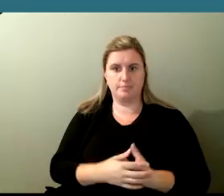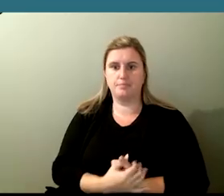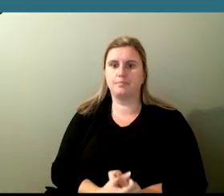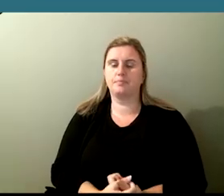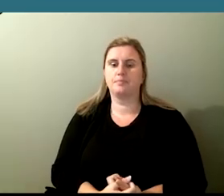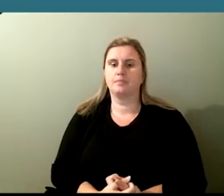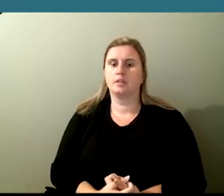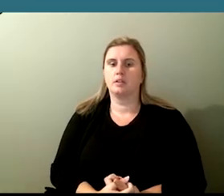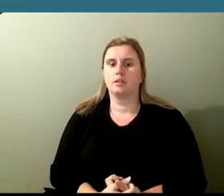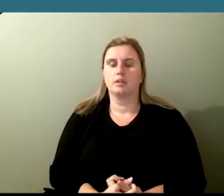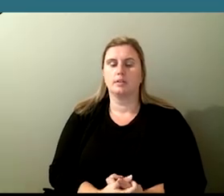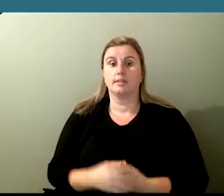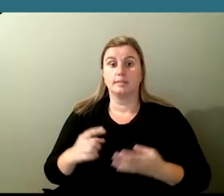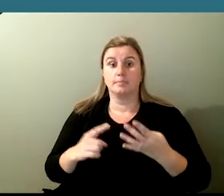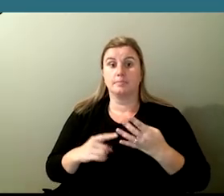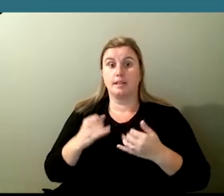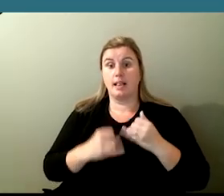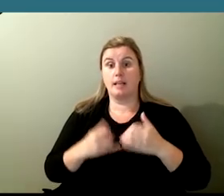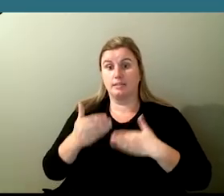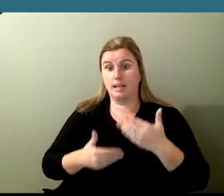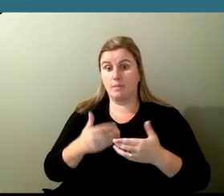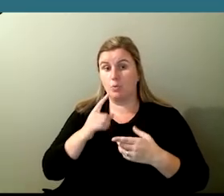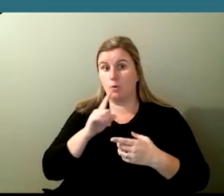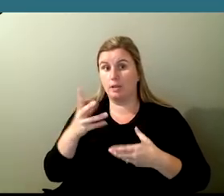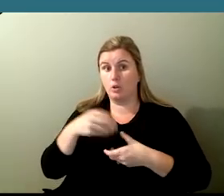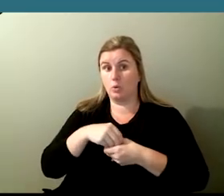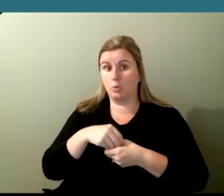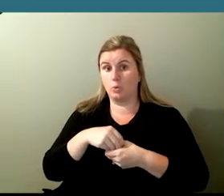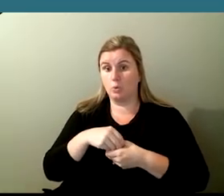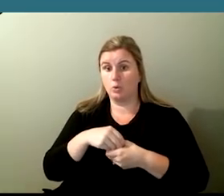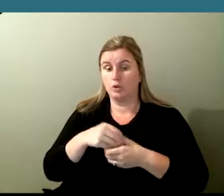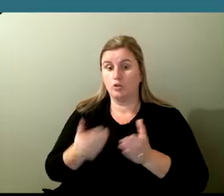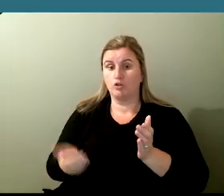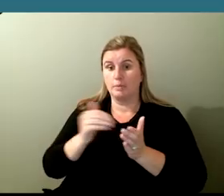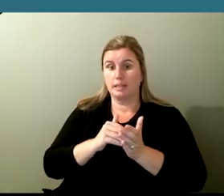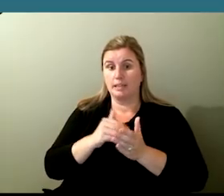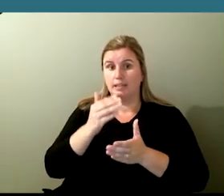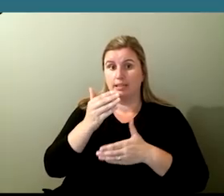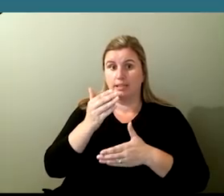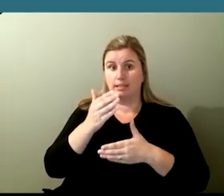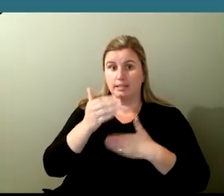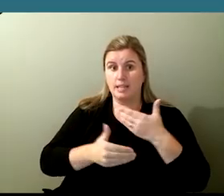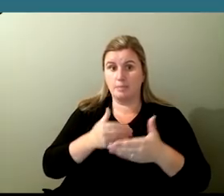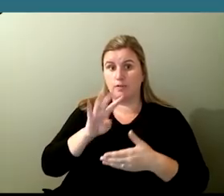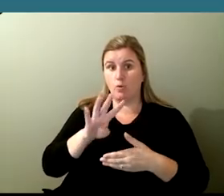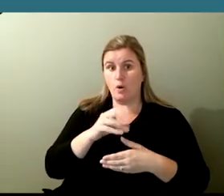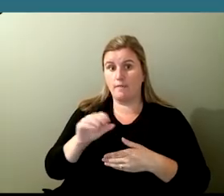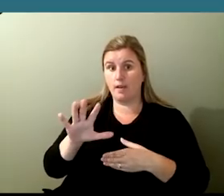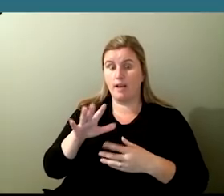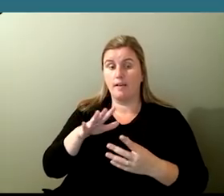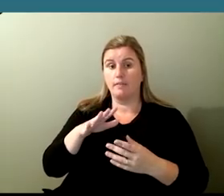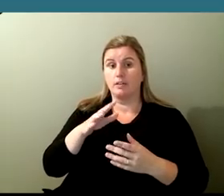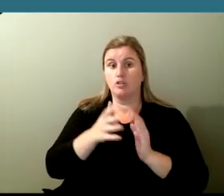Our last step in behavioral skills training, of course, is going to include repeating steps 4 and 5, skill rehearsal and feedback,